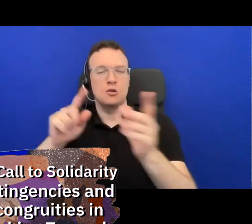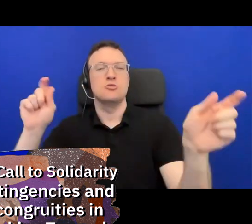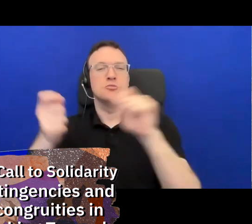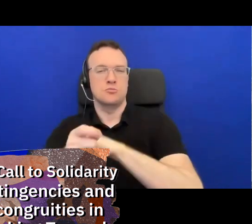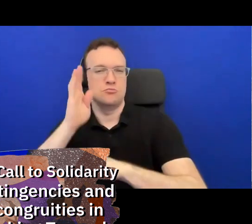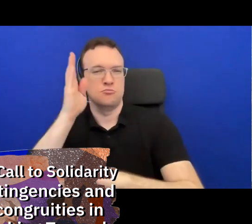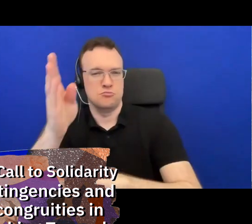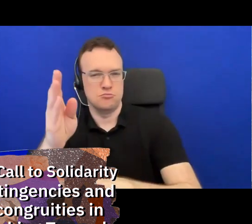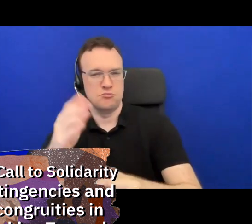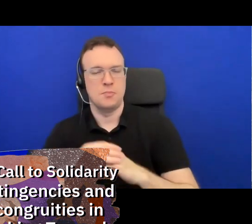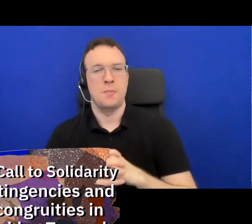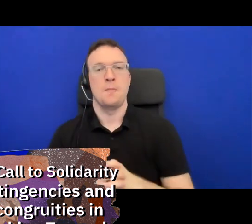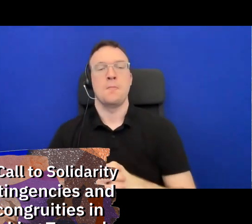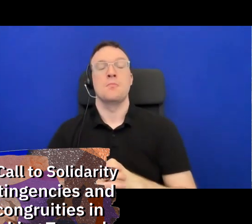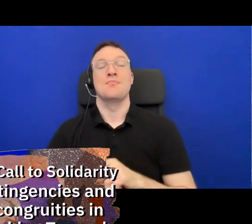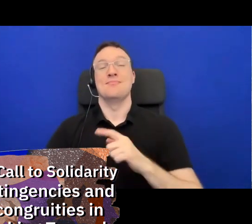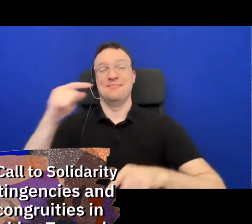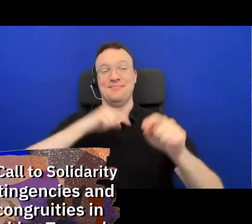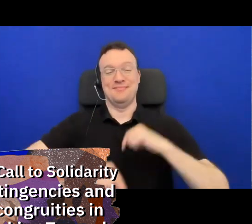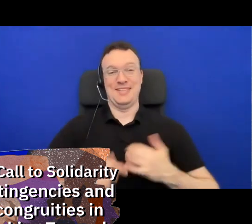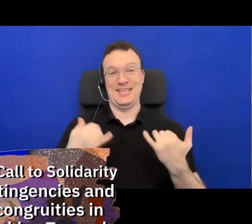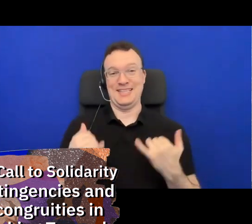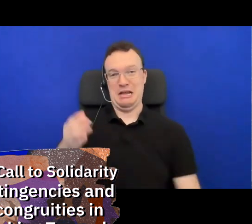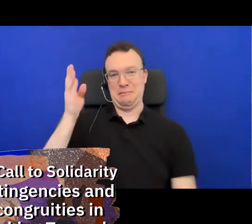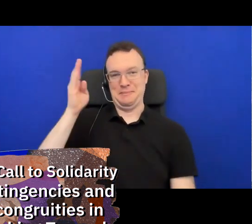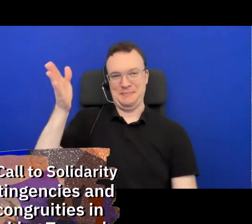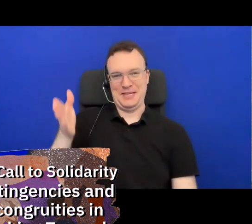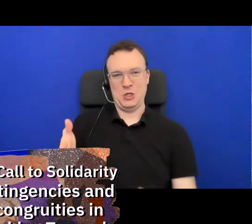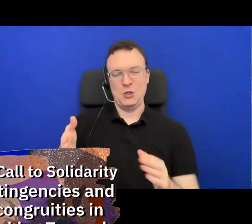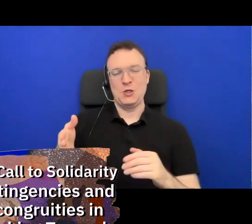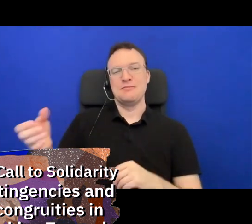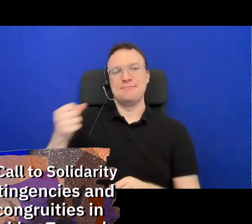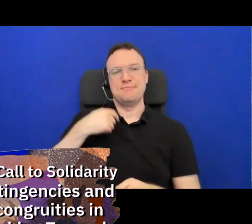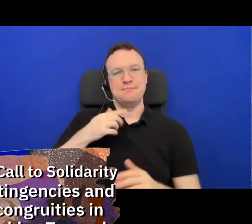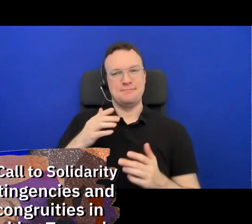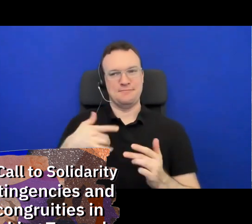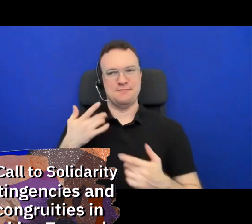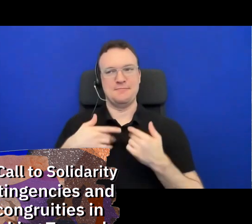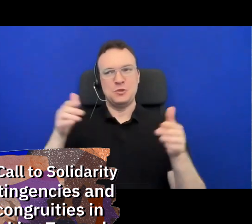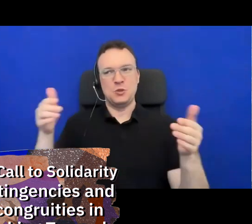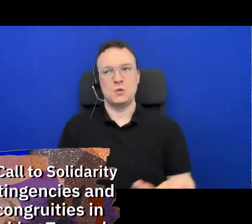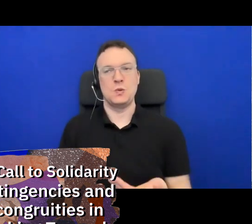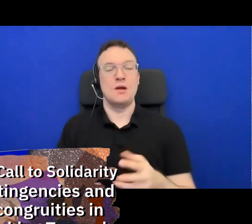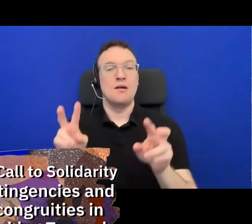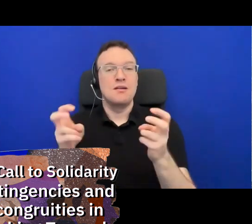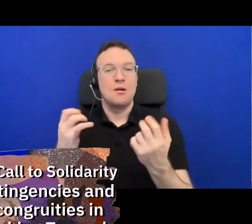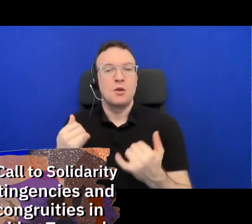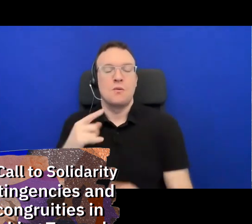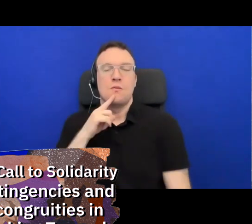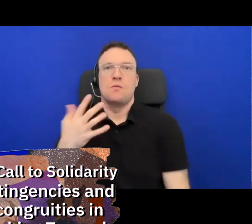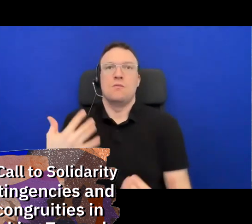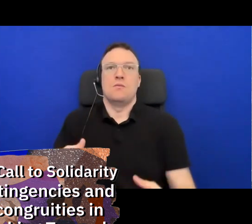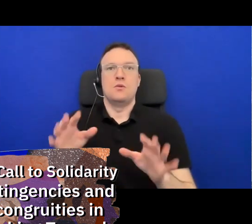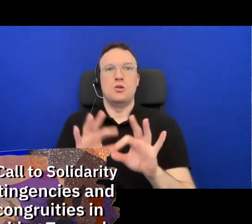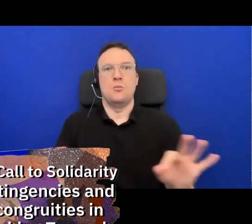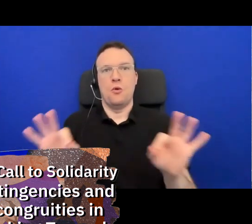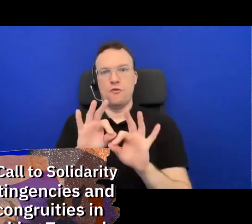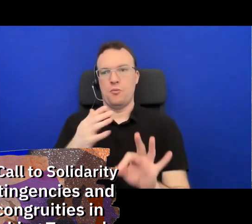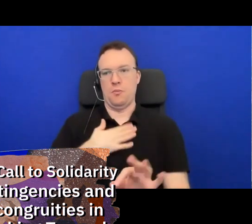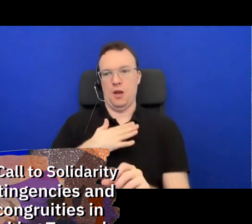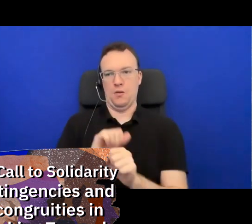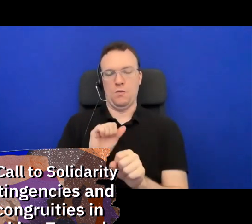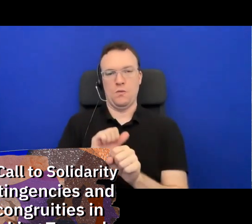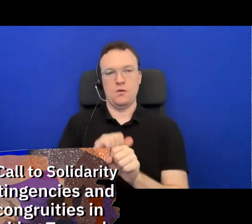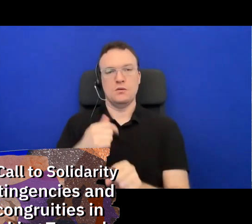So shifting back to today's keynote, I'm very excited to be introducing a topic today that is important to my own work as the